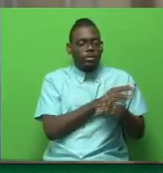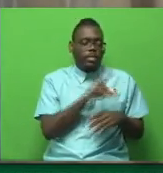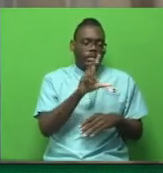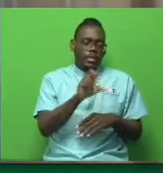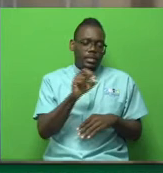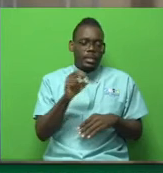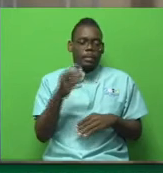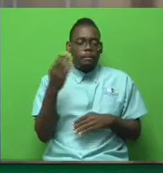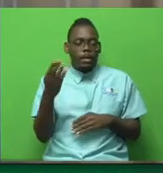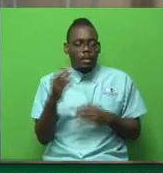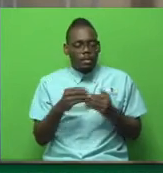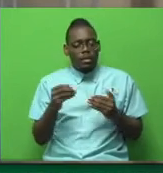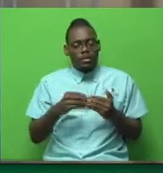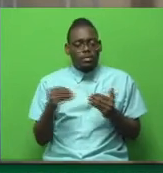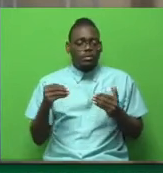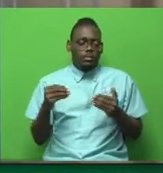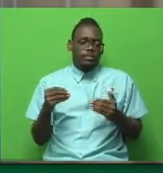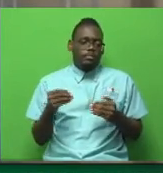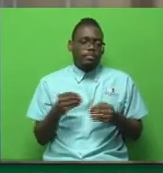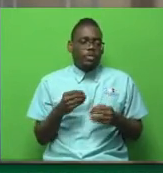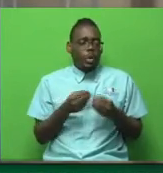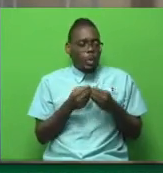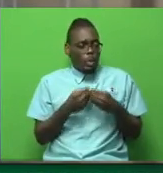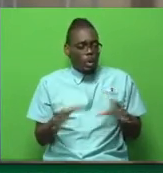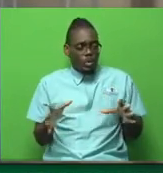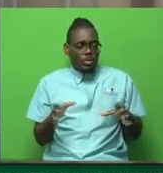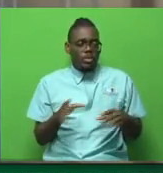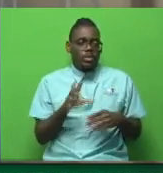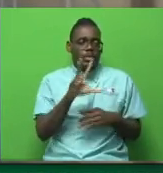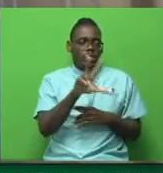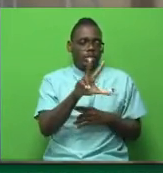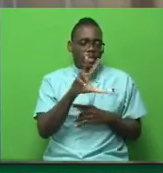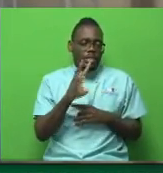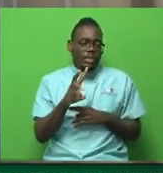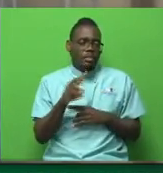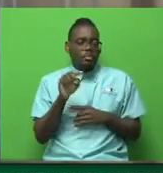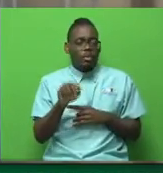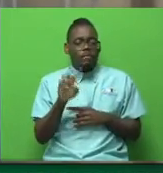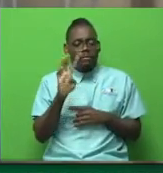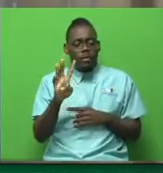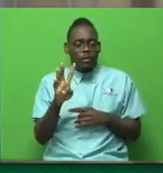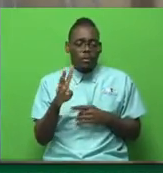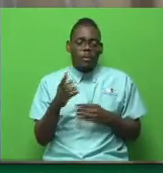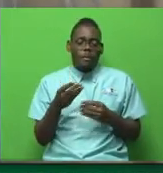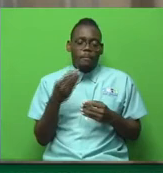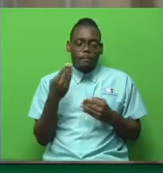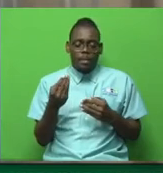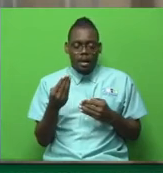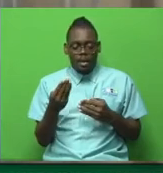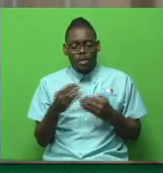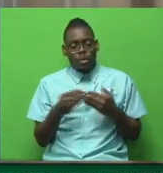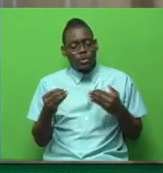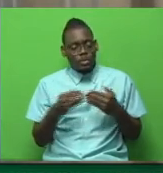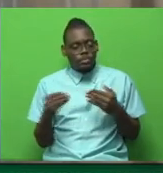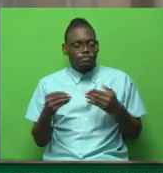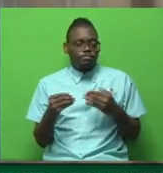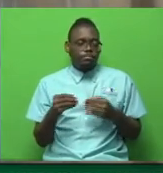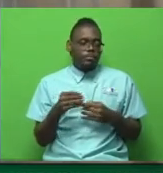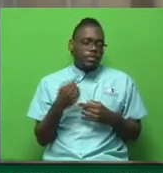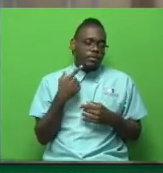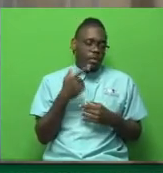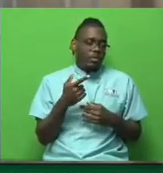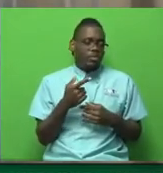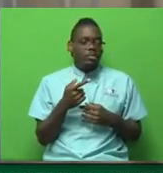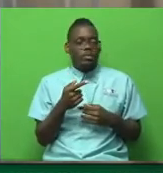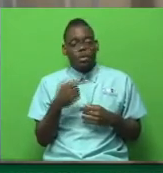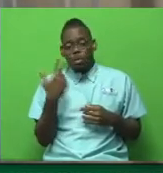36.4 and we are losing this 30.4 billion this 30 billion dollars that immenses is borrowing all has gone